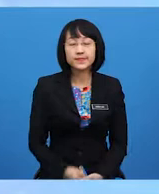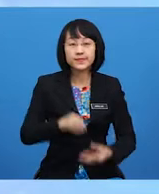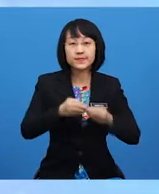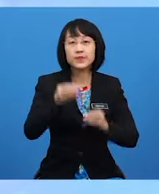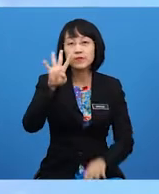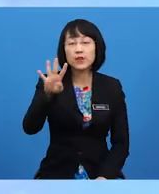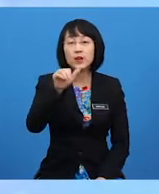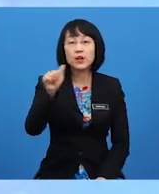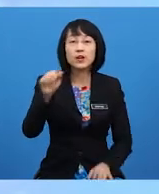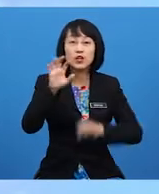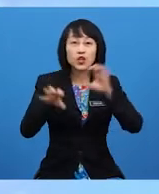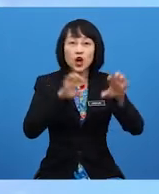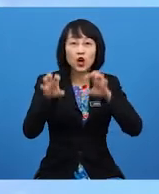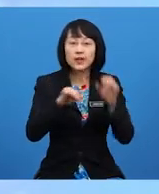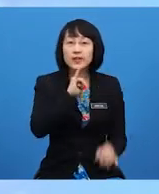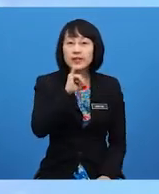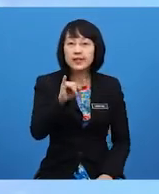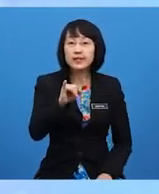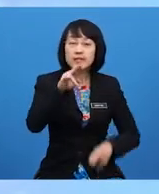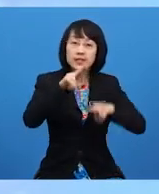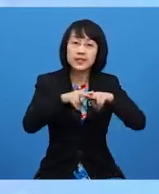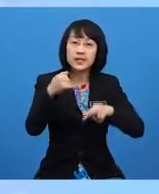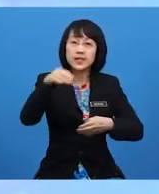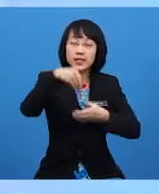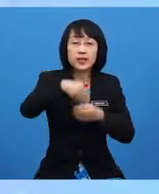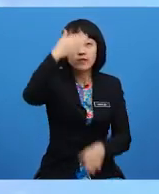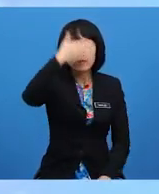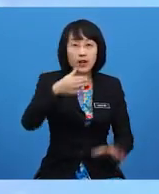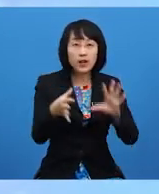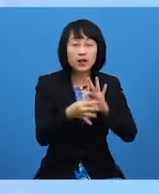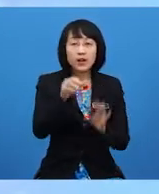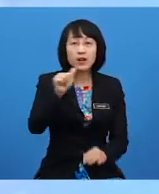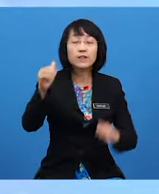Number four, a dog is sitting in front of a house.